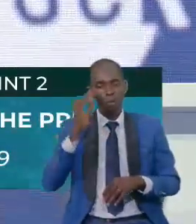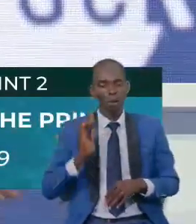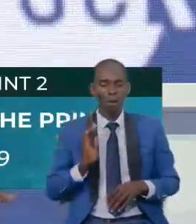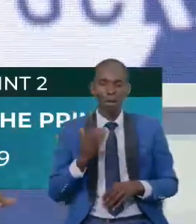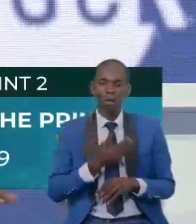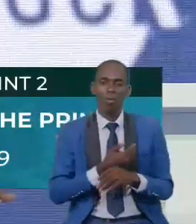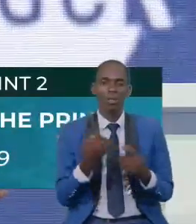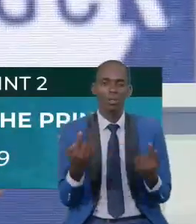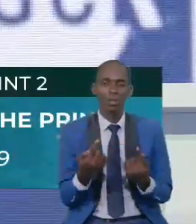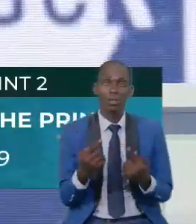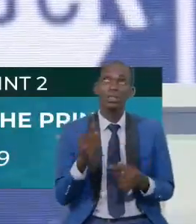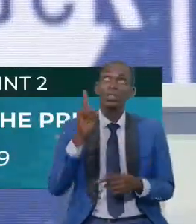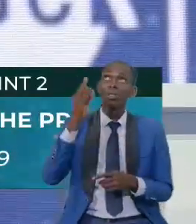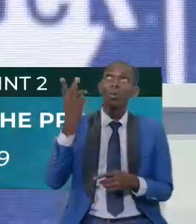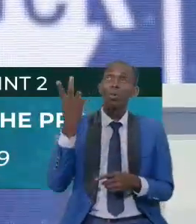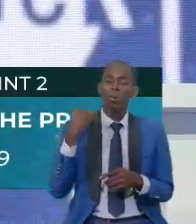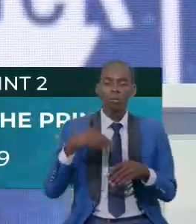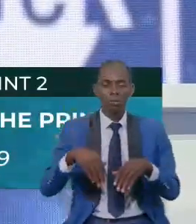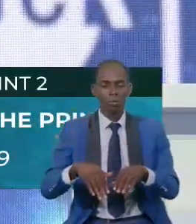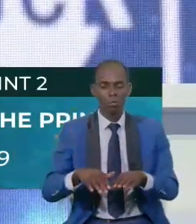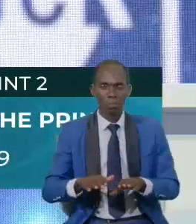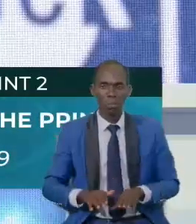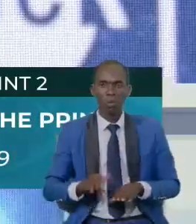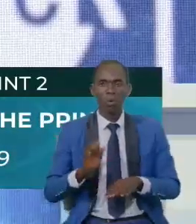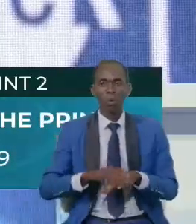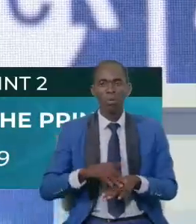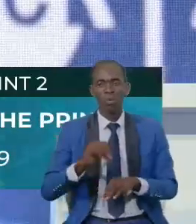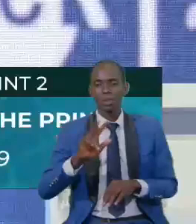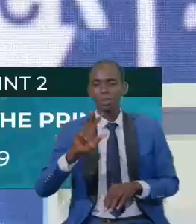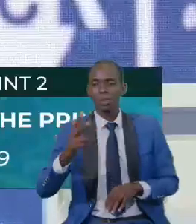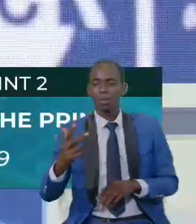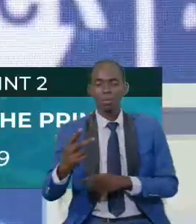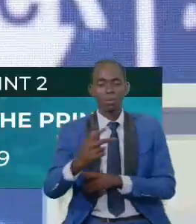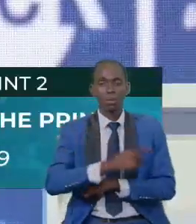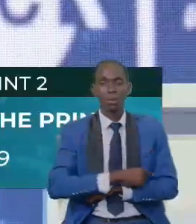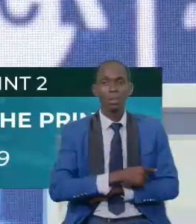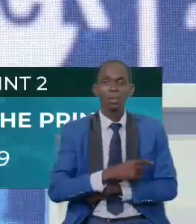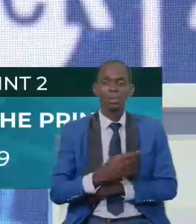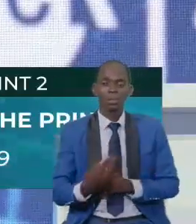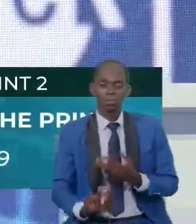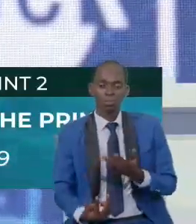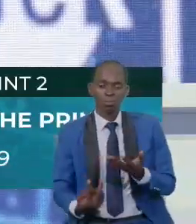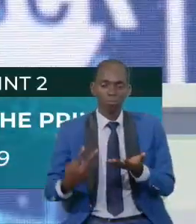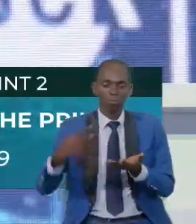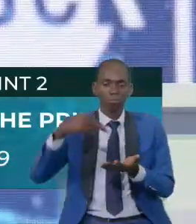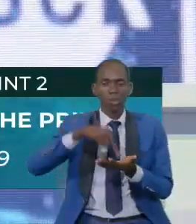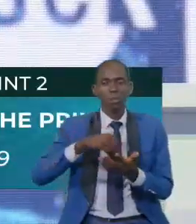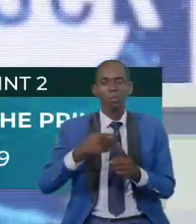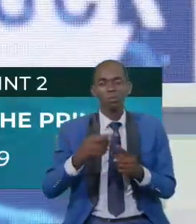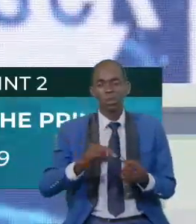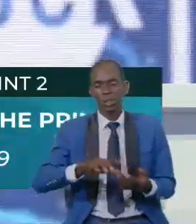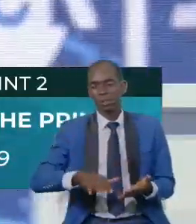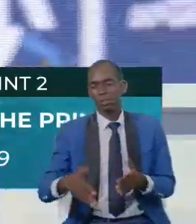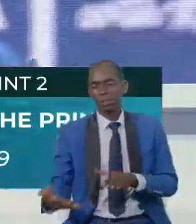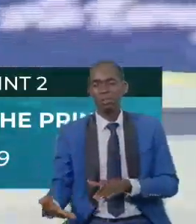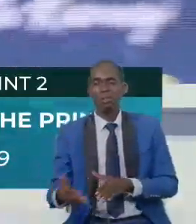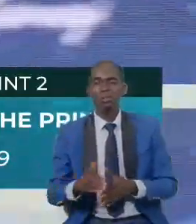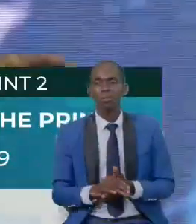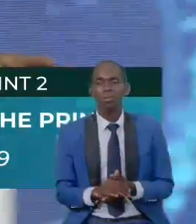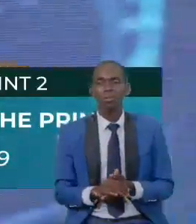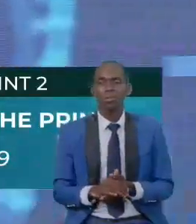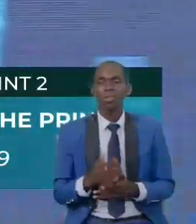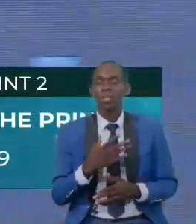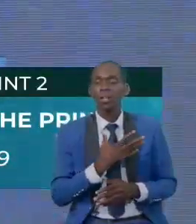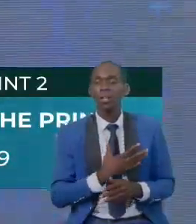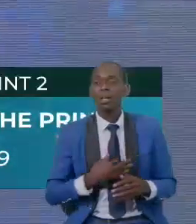He was buried. On the third day, he rose from the dead. And